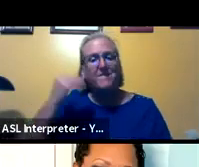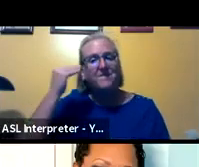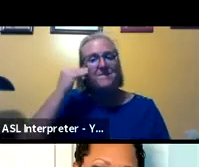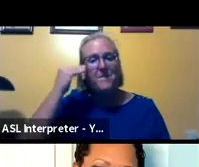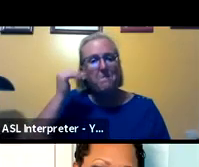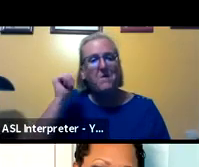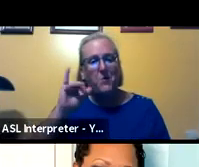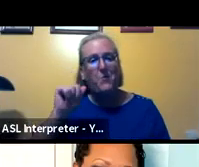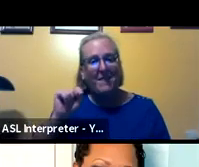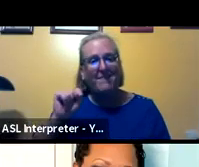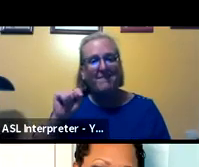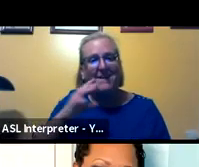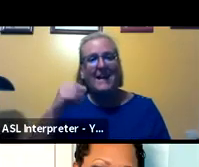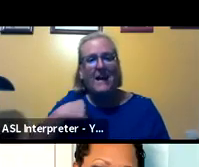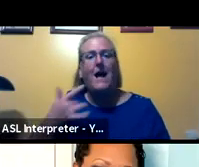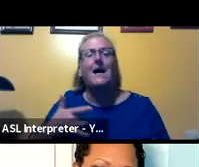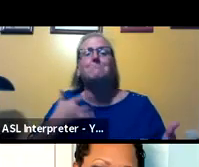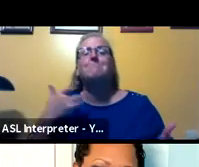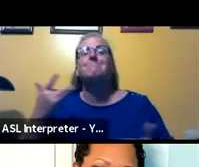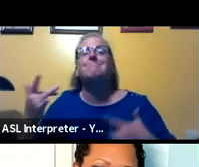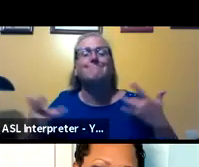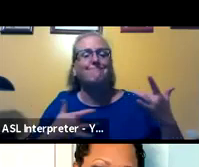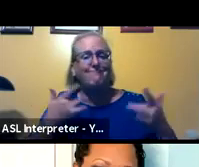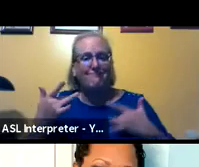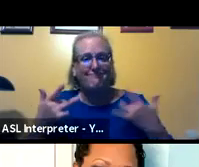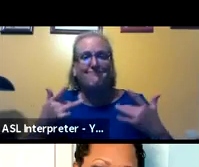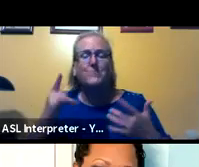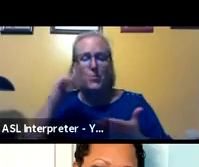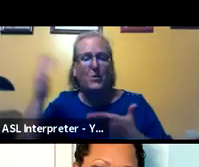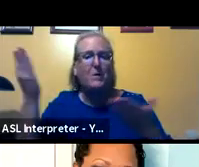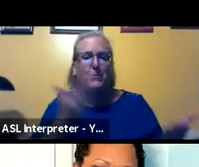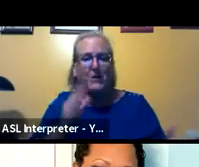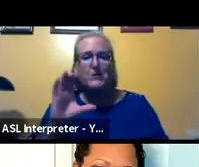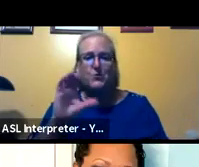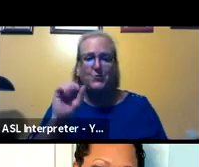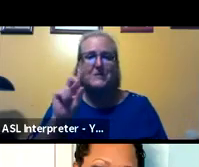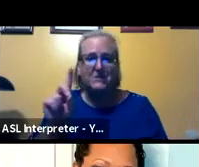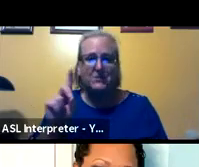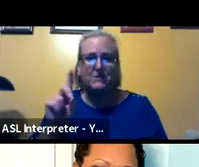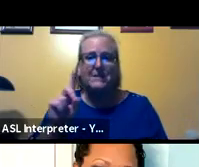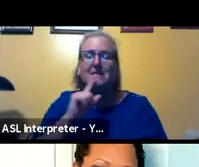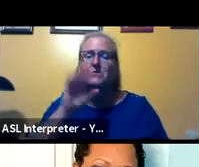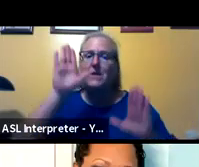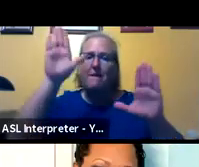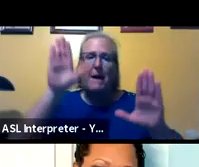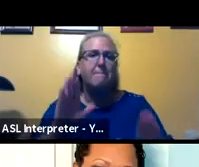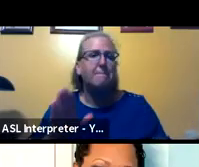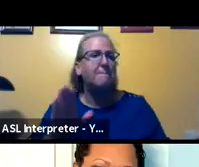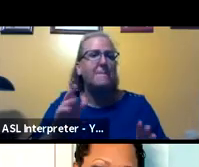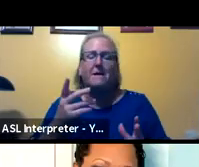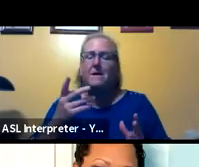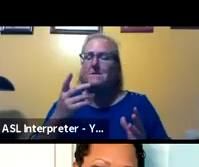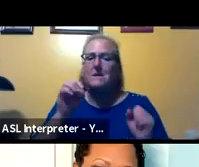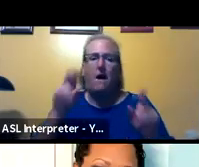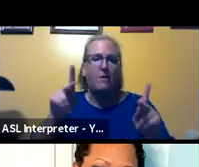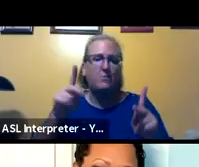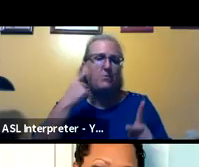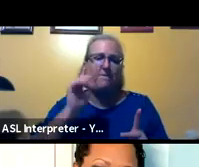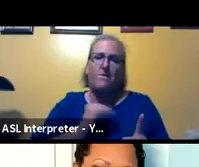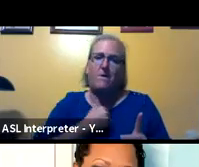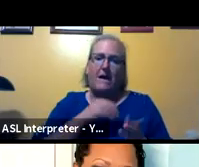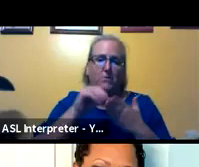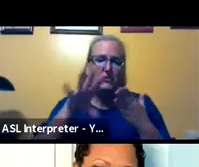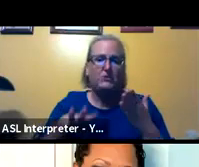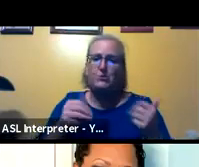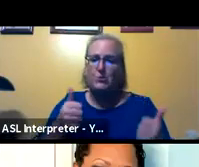very, very excited that they will be coming to Christina. It is an amazing opportunity for our students.